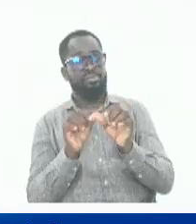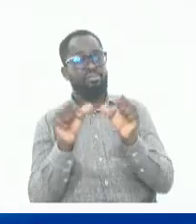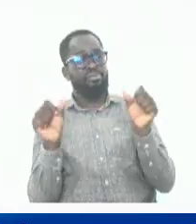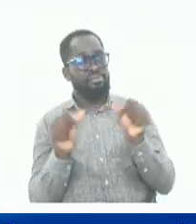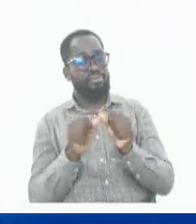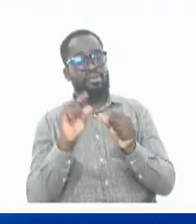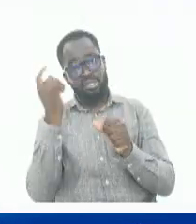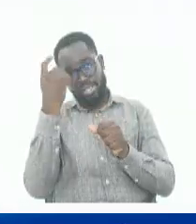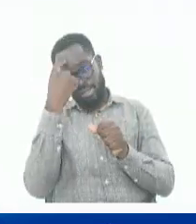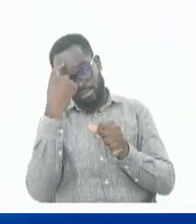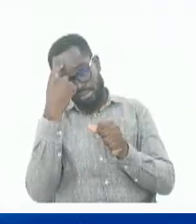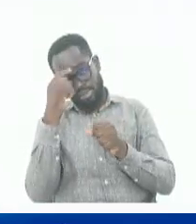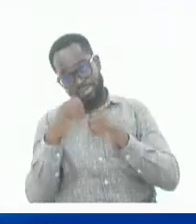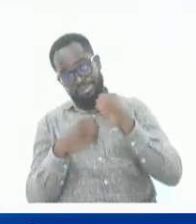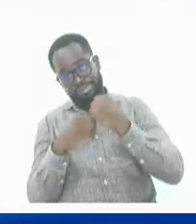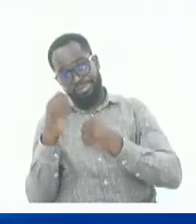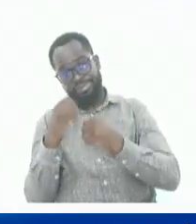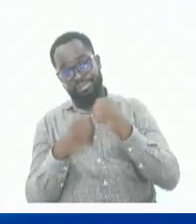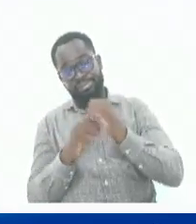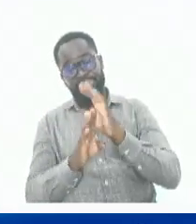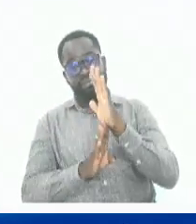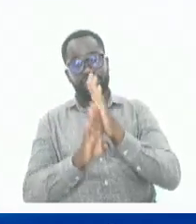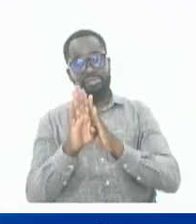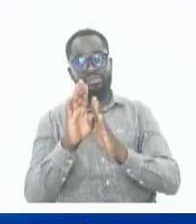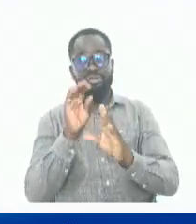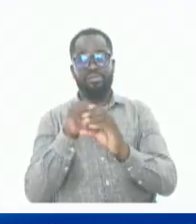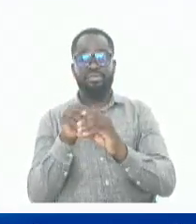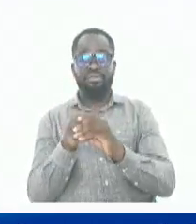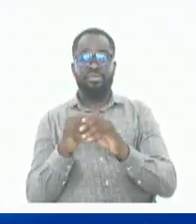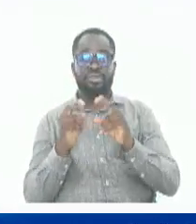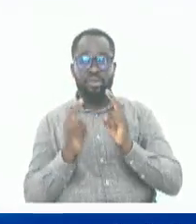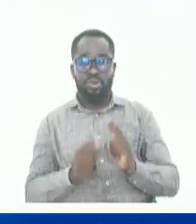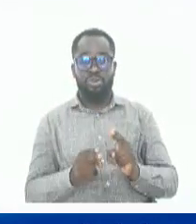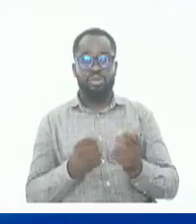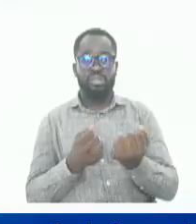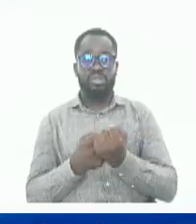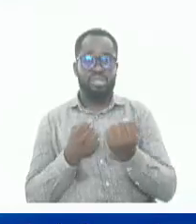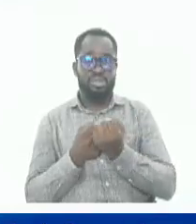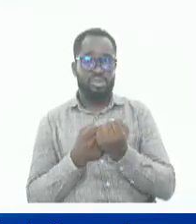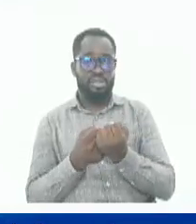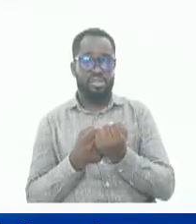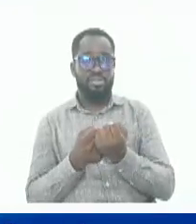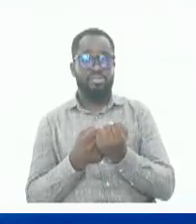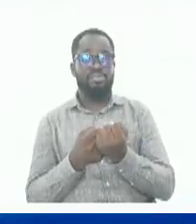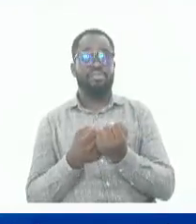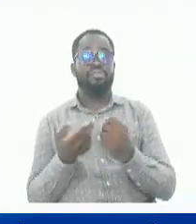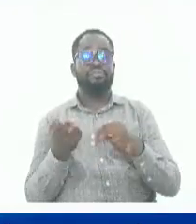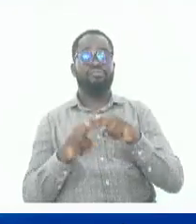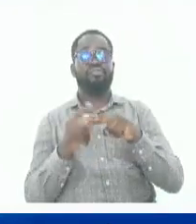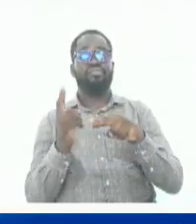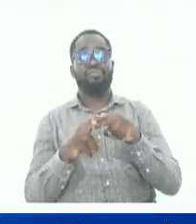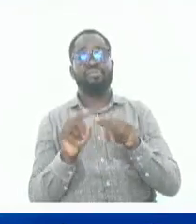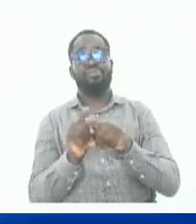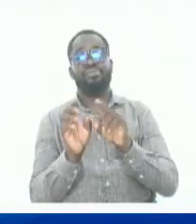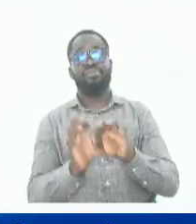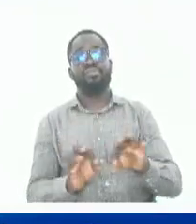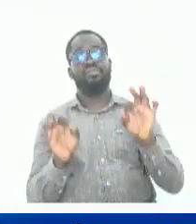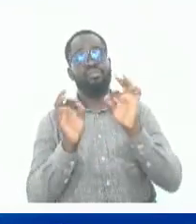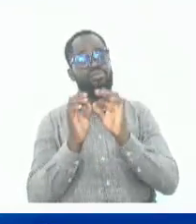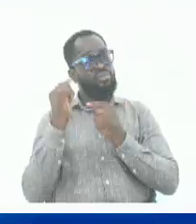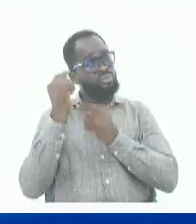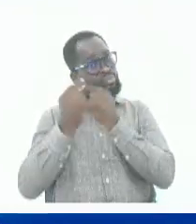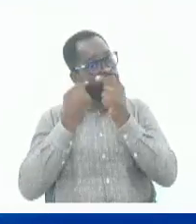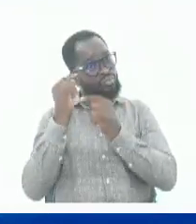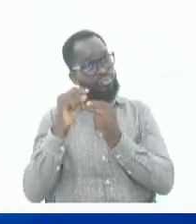government's focus on infrastructure development and investment in human capital. Inflation remains a significant concern for